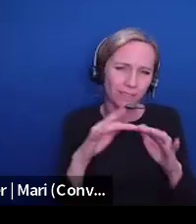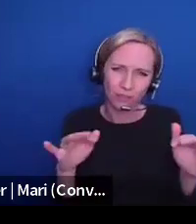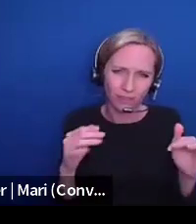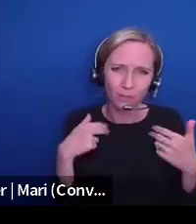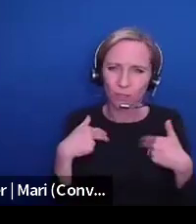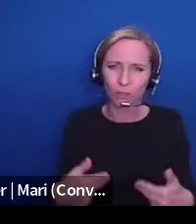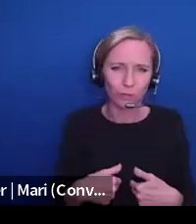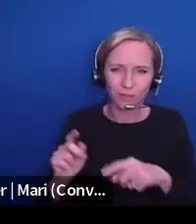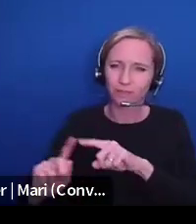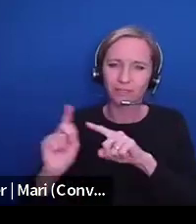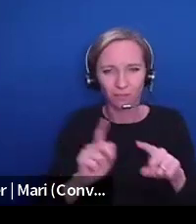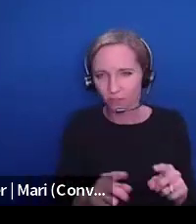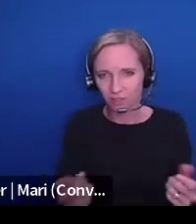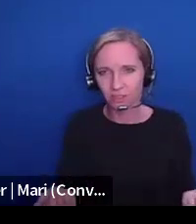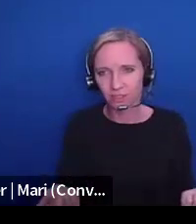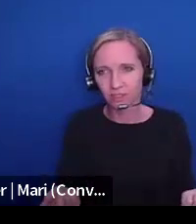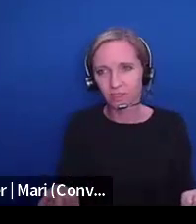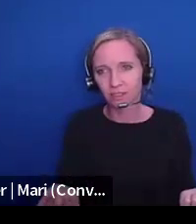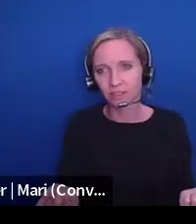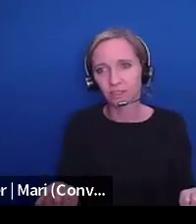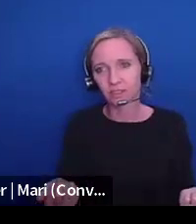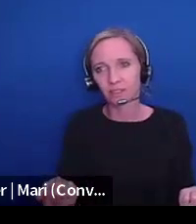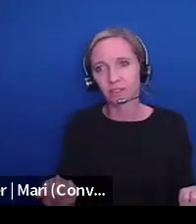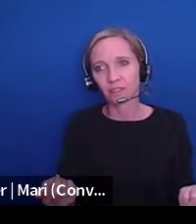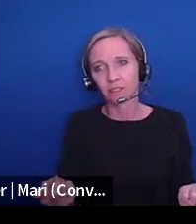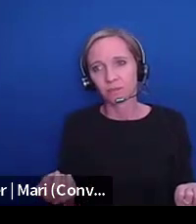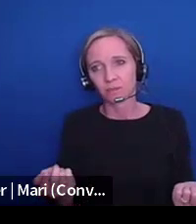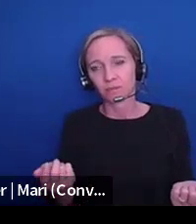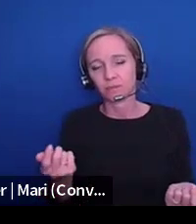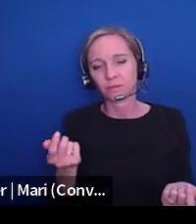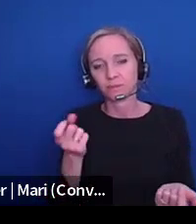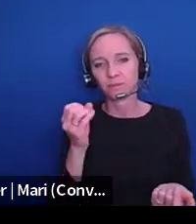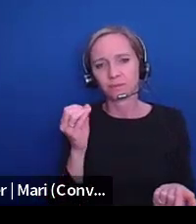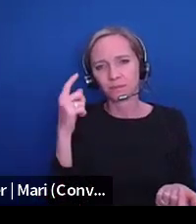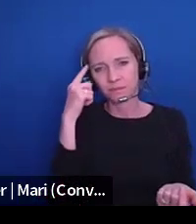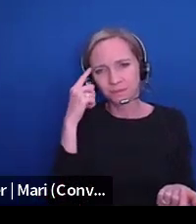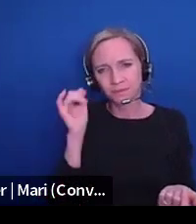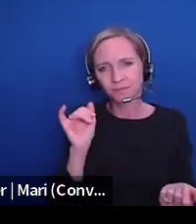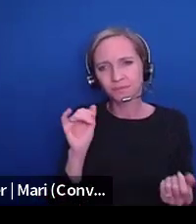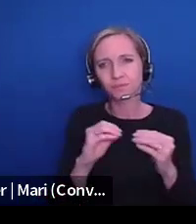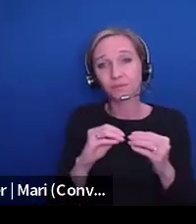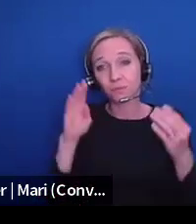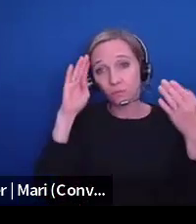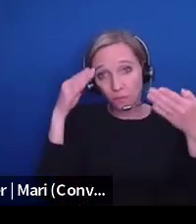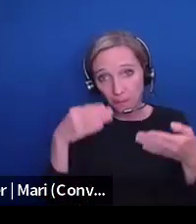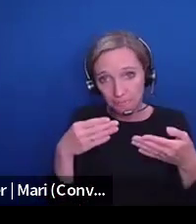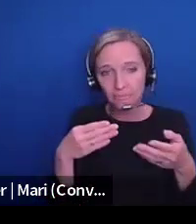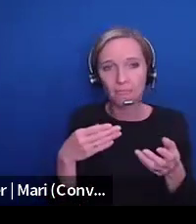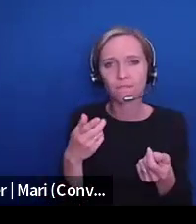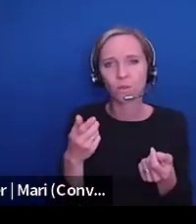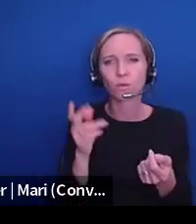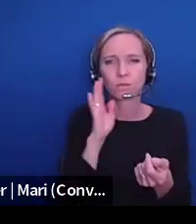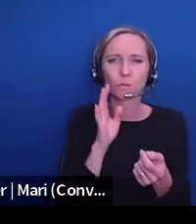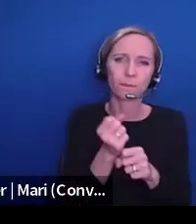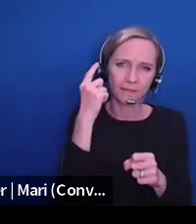humans and we're very different. So I think like making it more focused makes sense